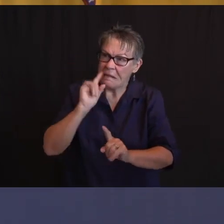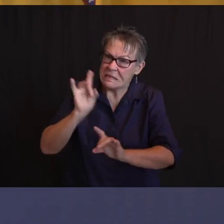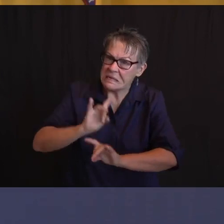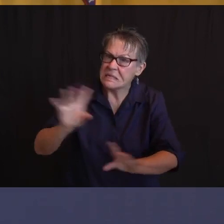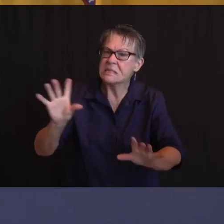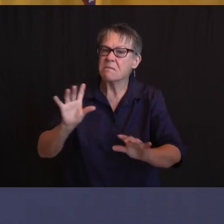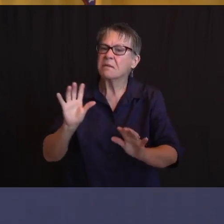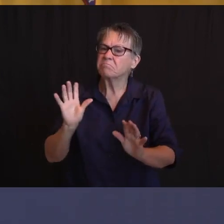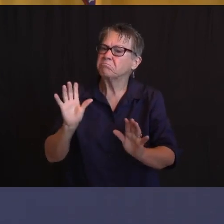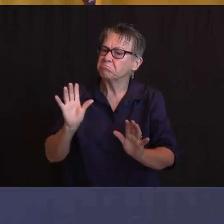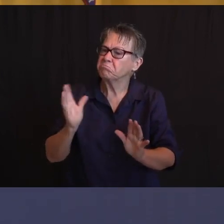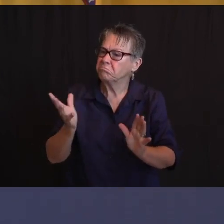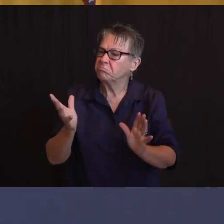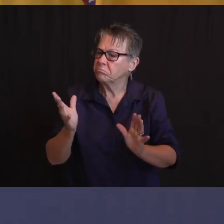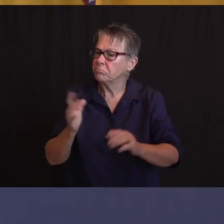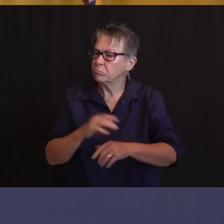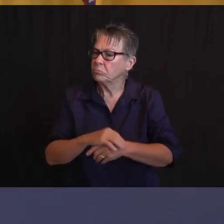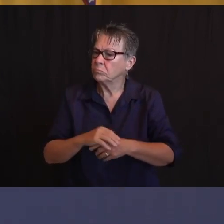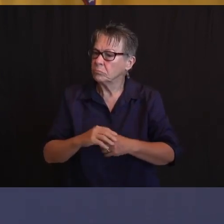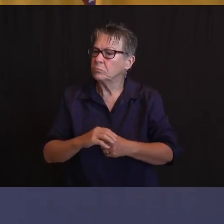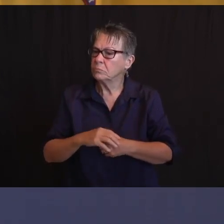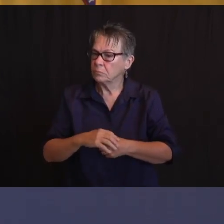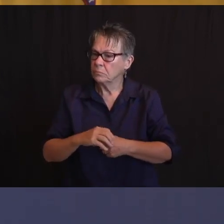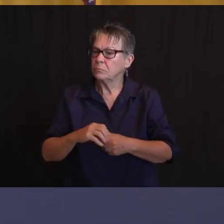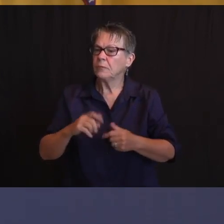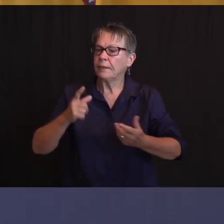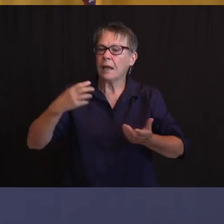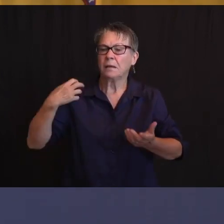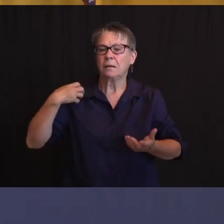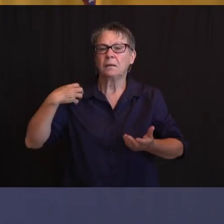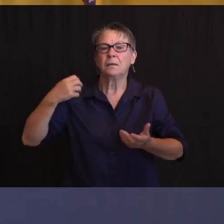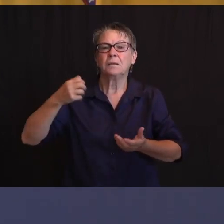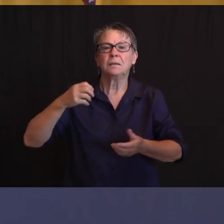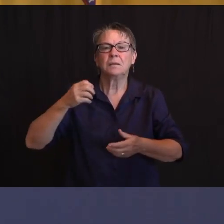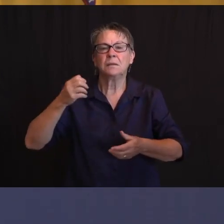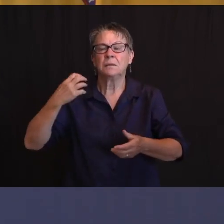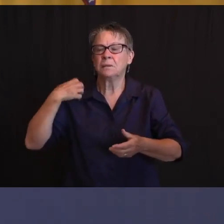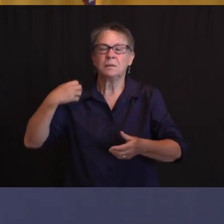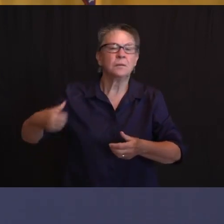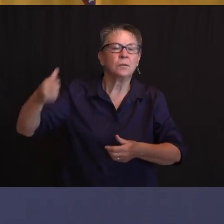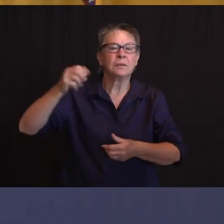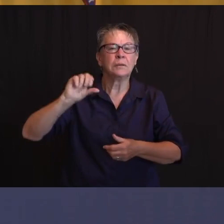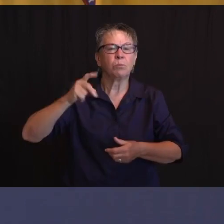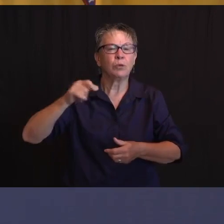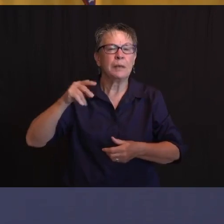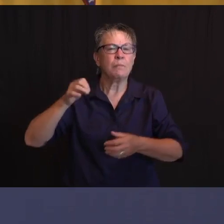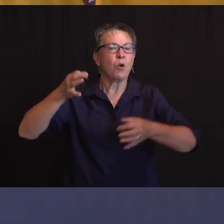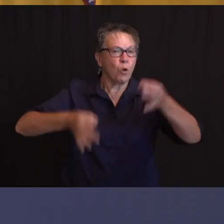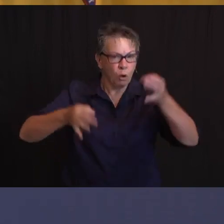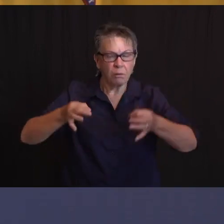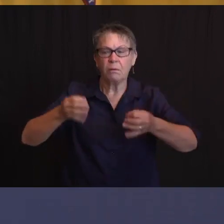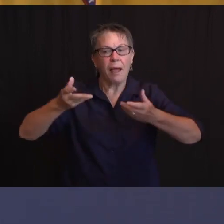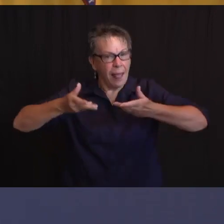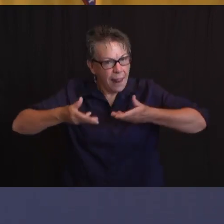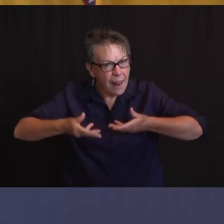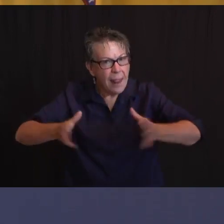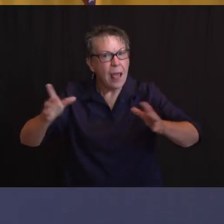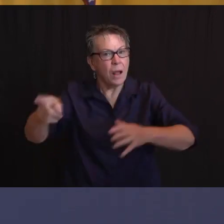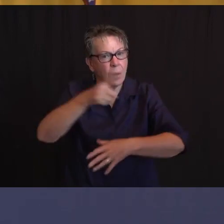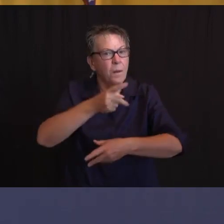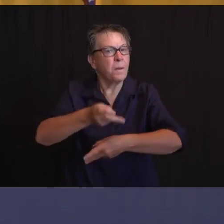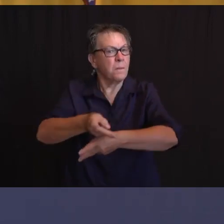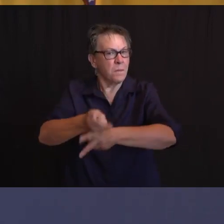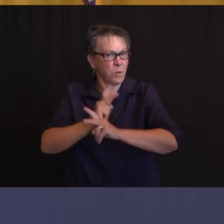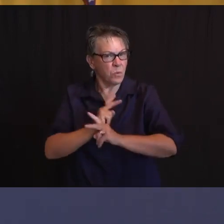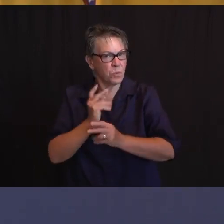need, as you've said, direct federal assistance? Legislative committees today voted on a series of long-term care